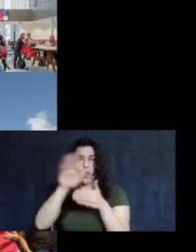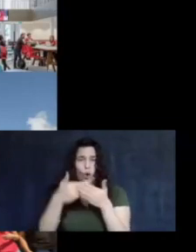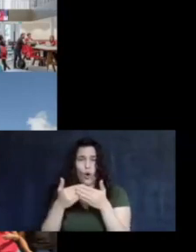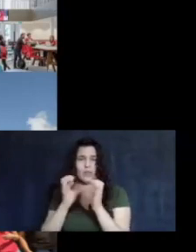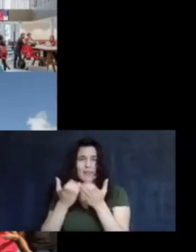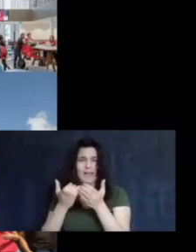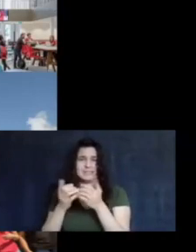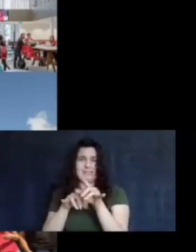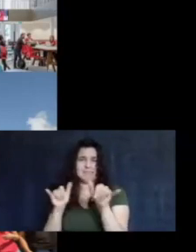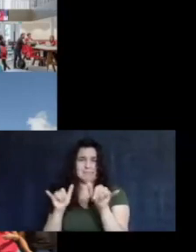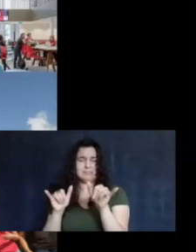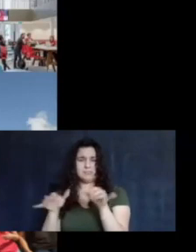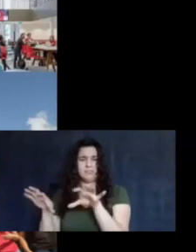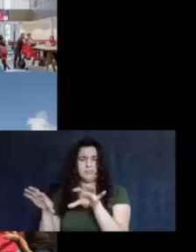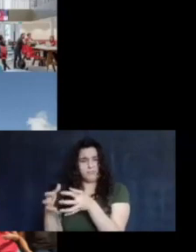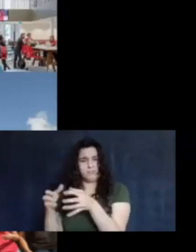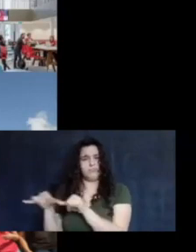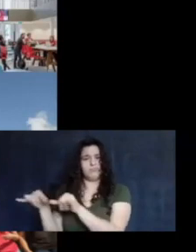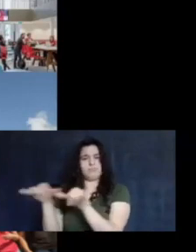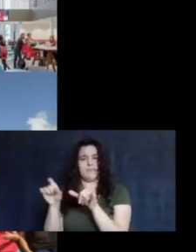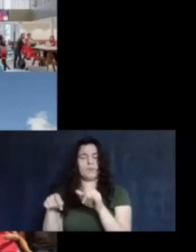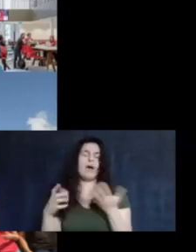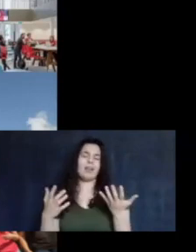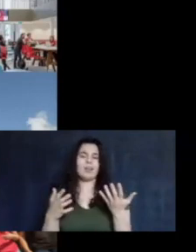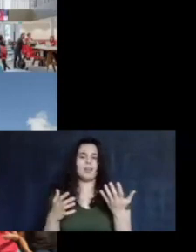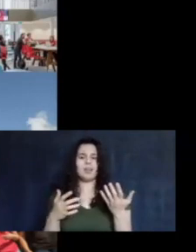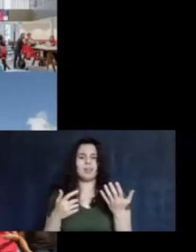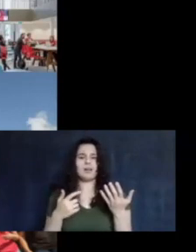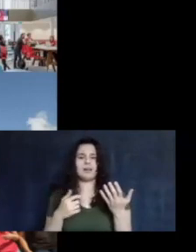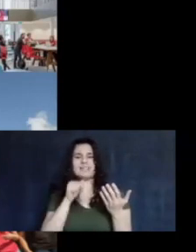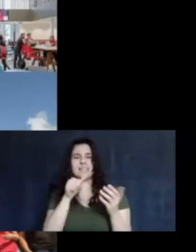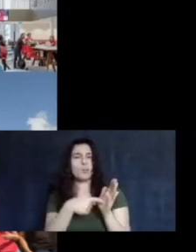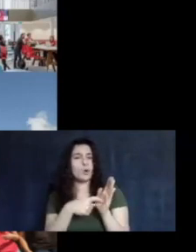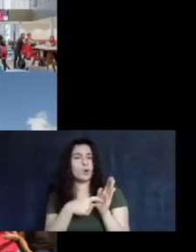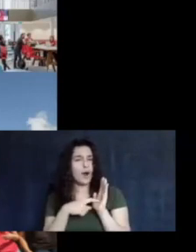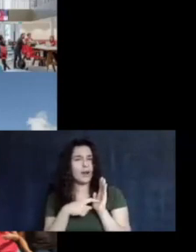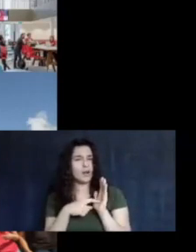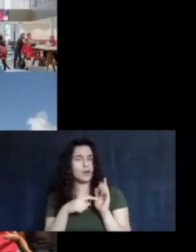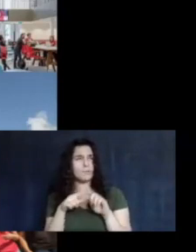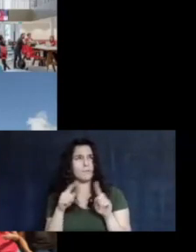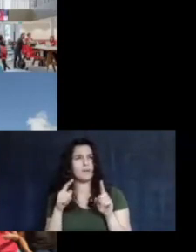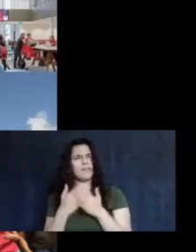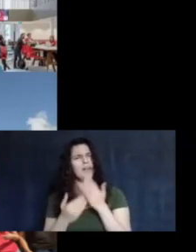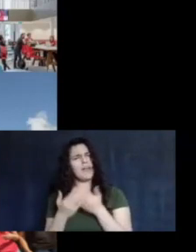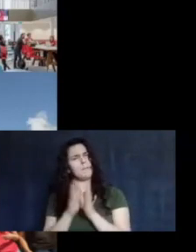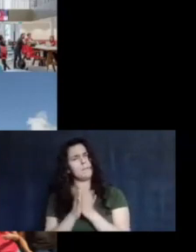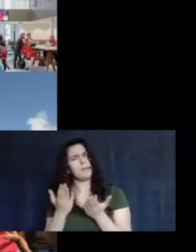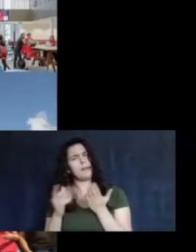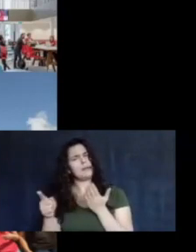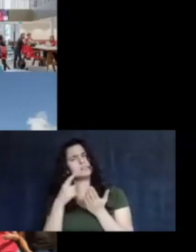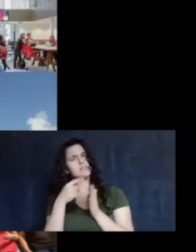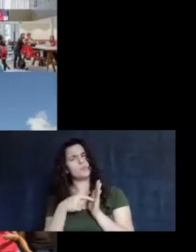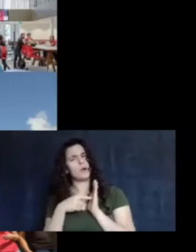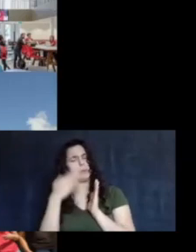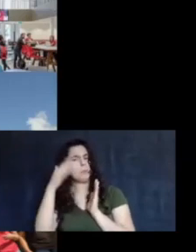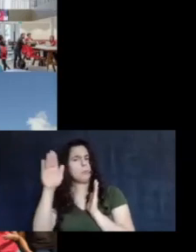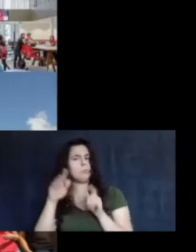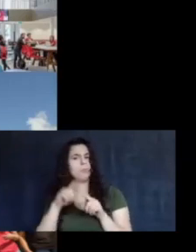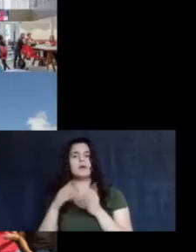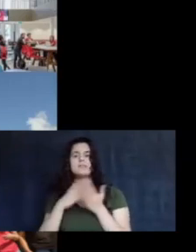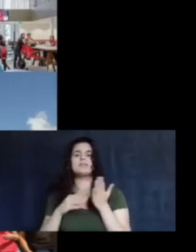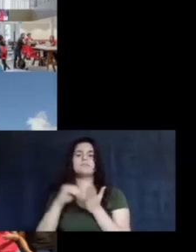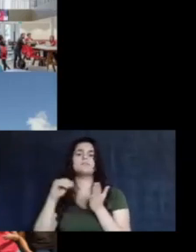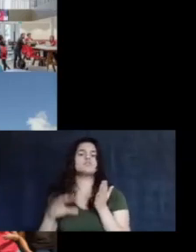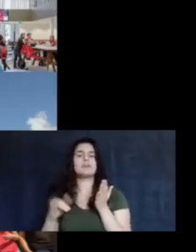encouraged. I'm about to say I don't think it's required, but I think in the handbook it says you have to. But we do have students that, of course, if